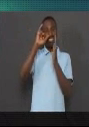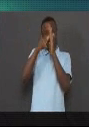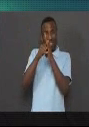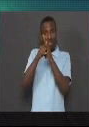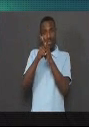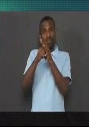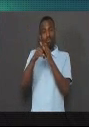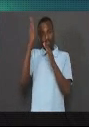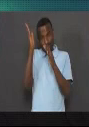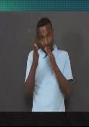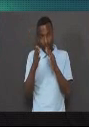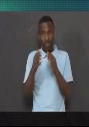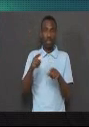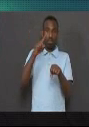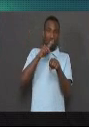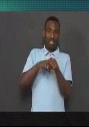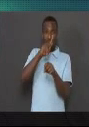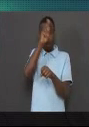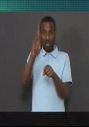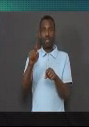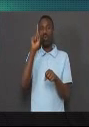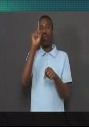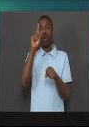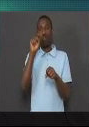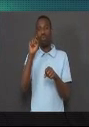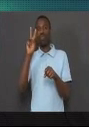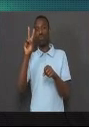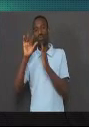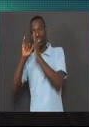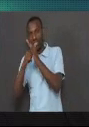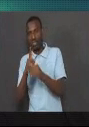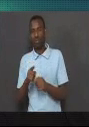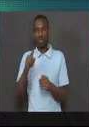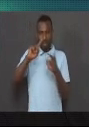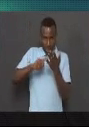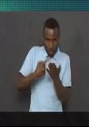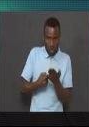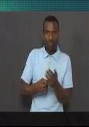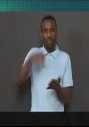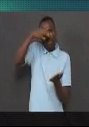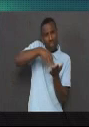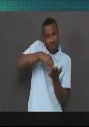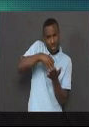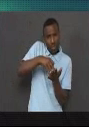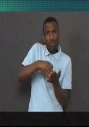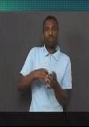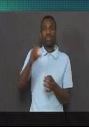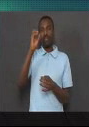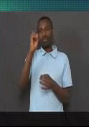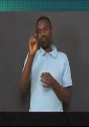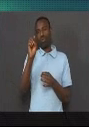period of 1.2 seconds. Therefore, the frequency is